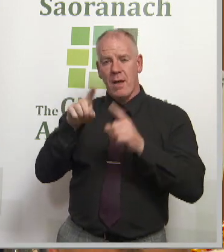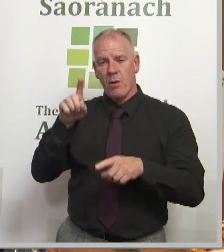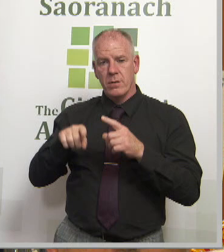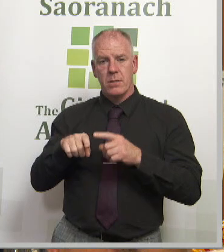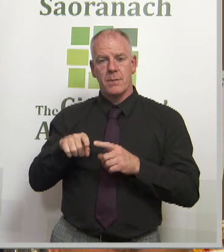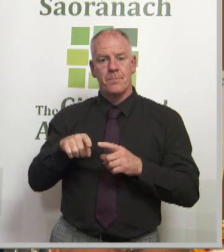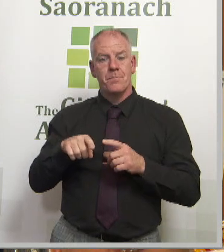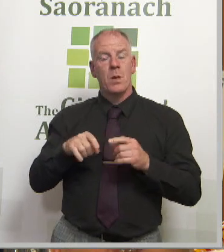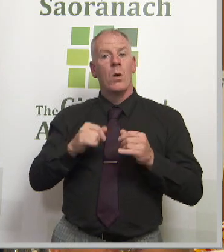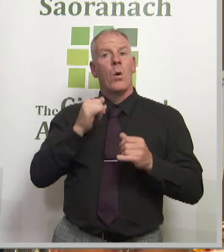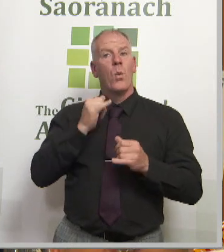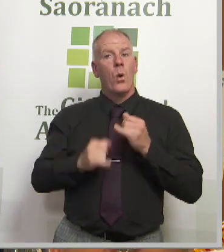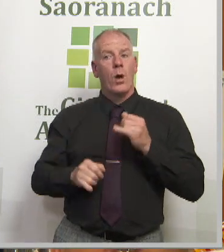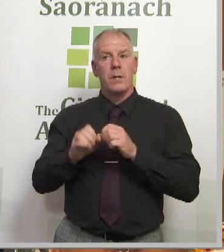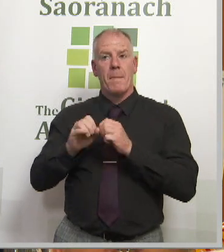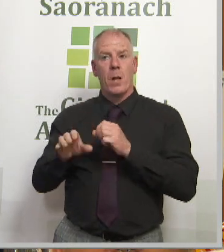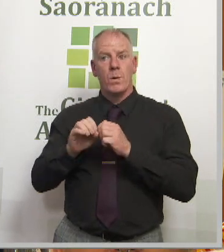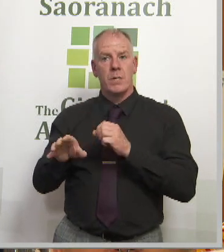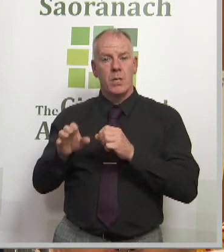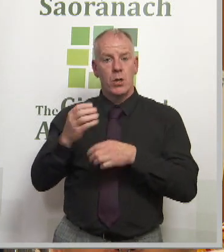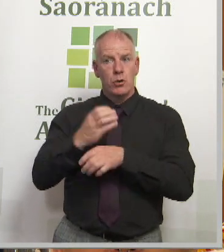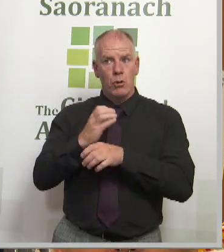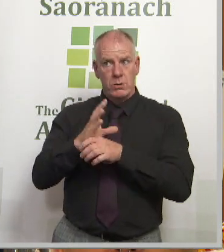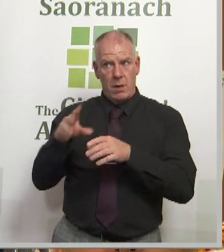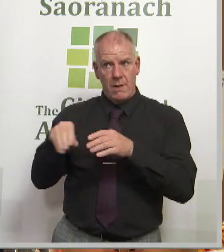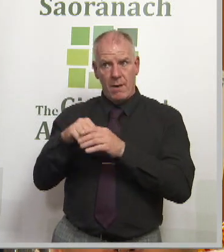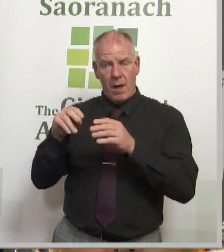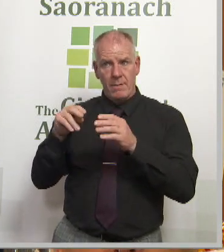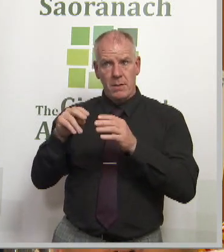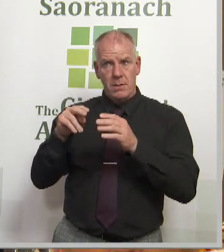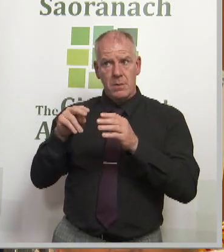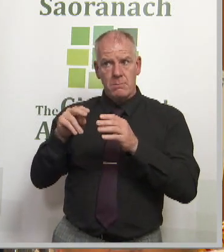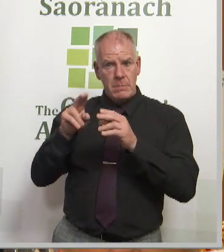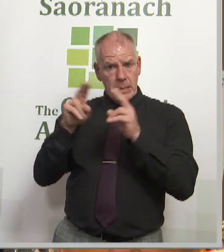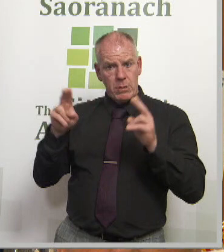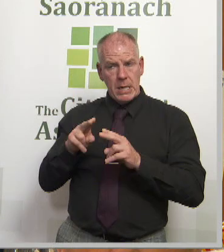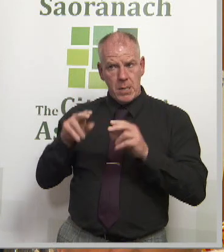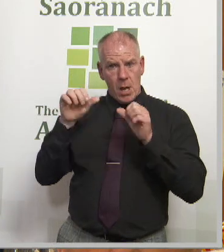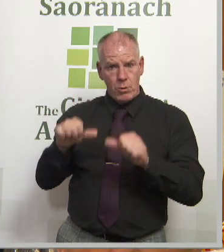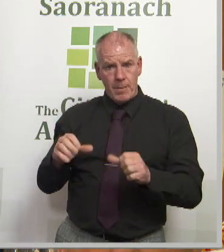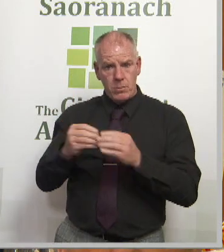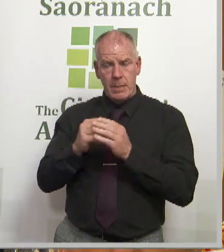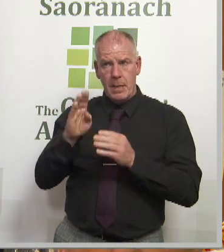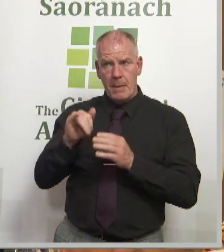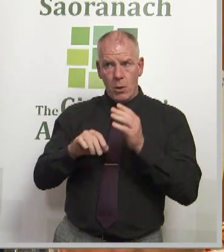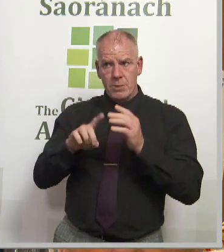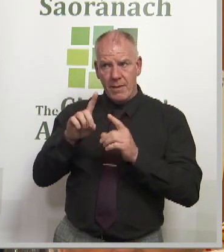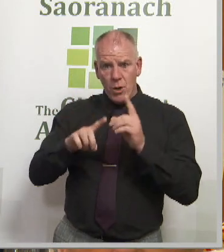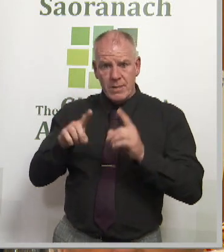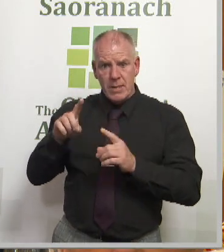polluting countries signed up to the international agreements on the environment and biodiversity and climate change?